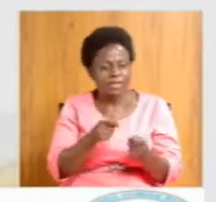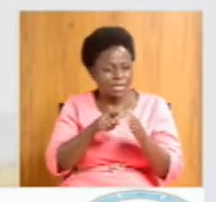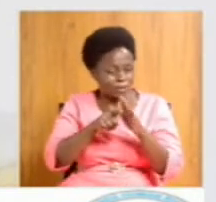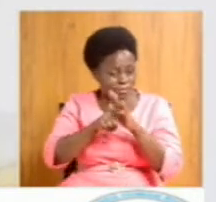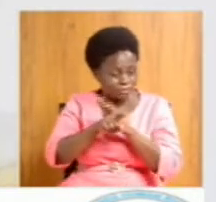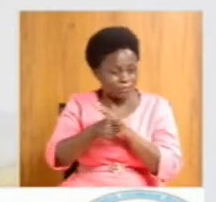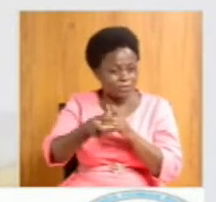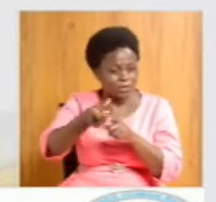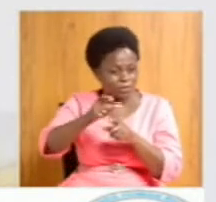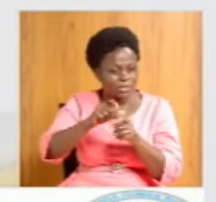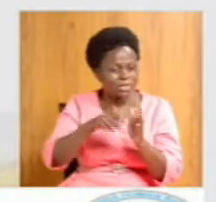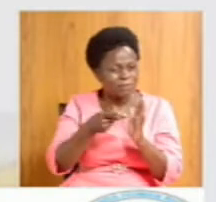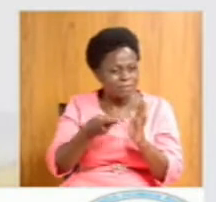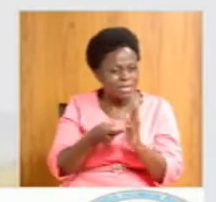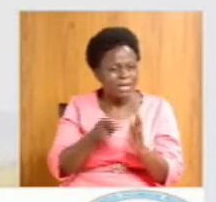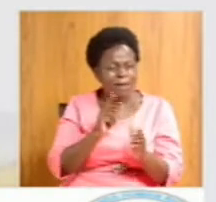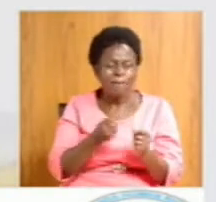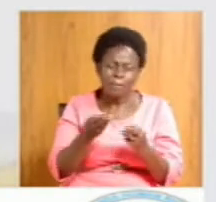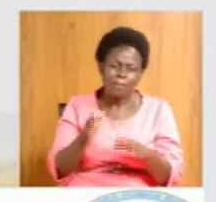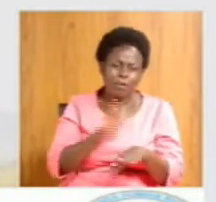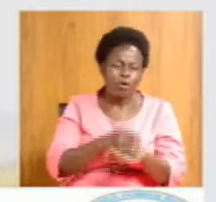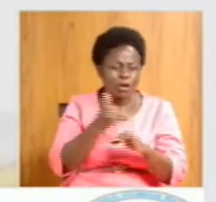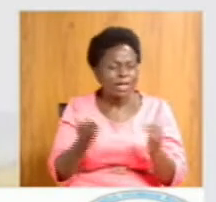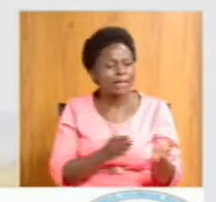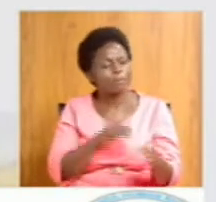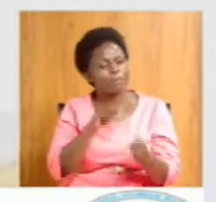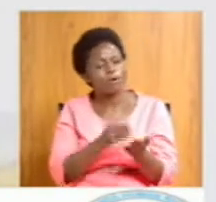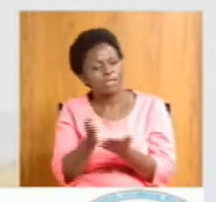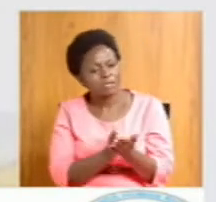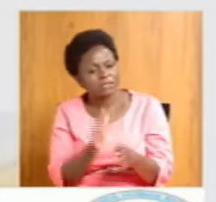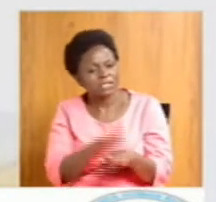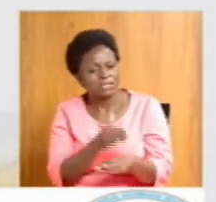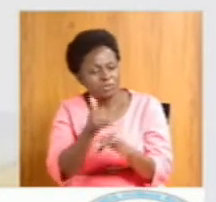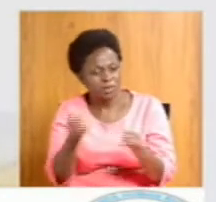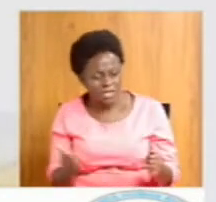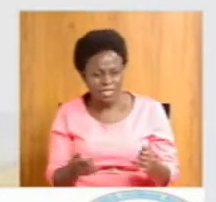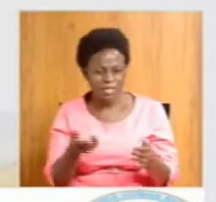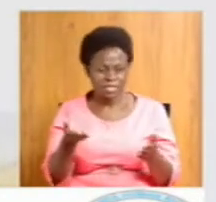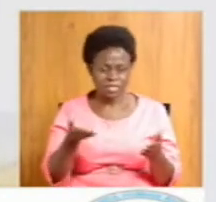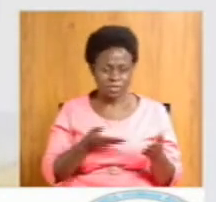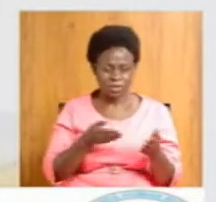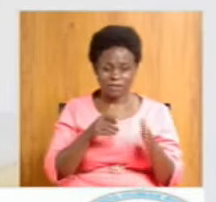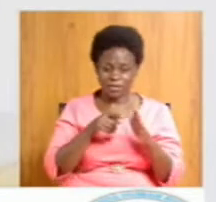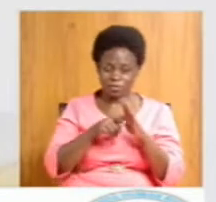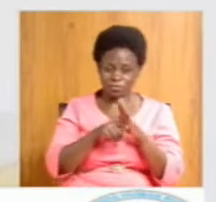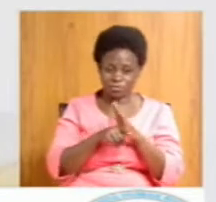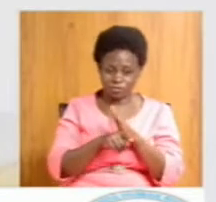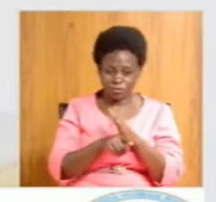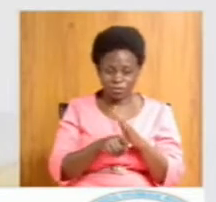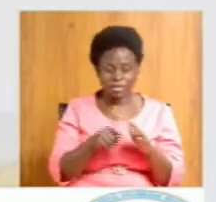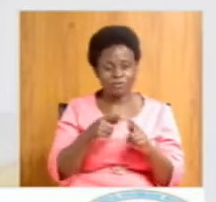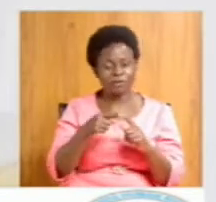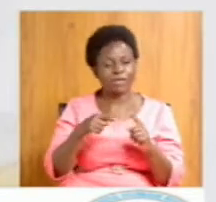Penetration means we are having more people online, more services are going to get online, and then it will have that ripple-down effect on the